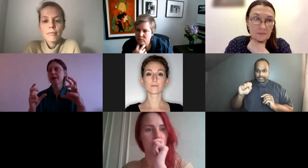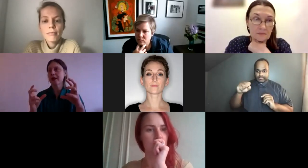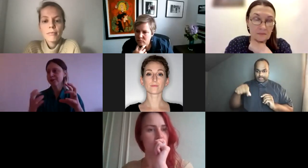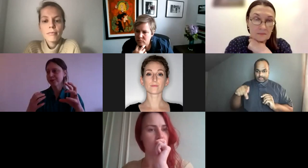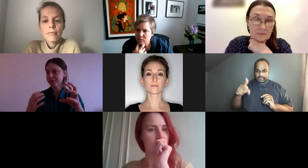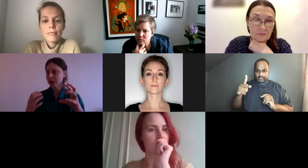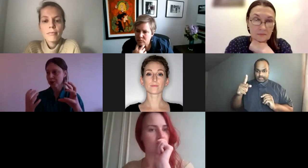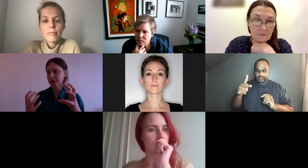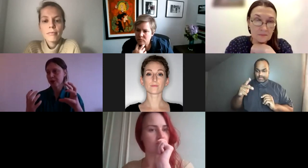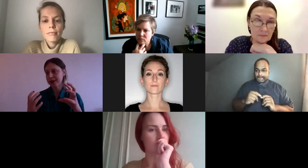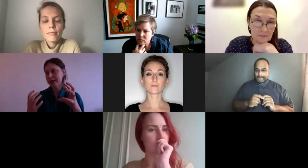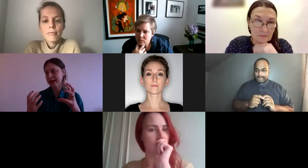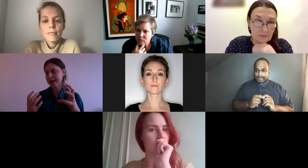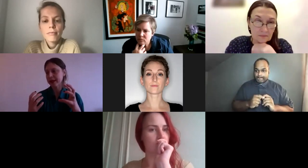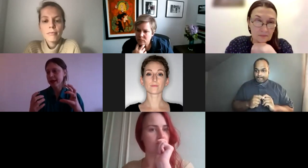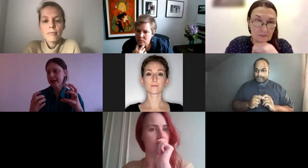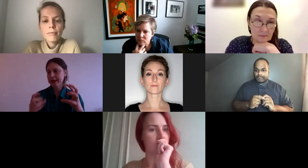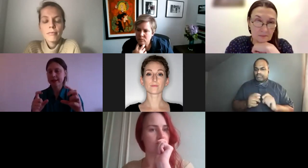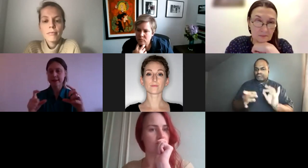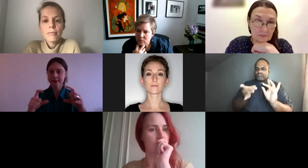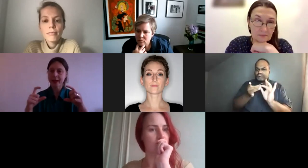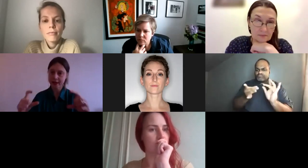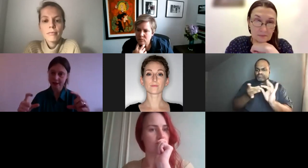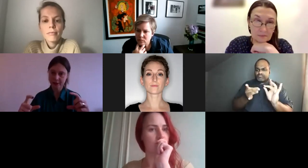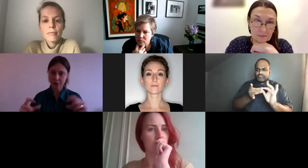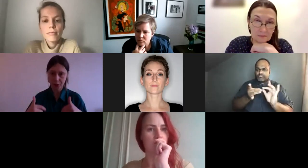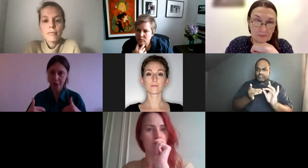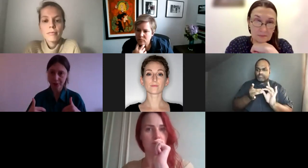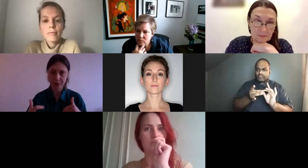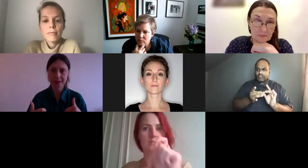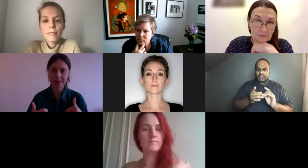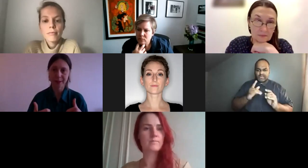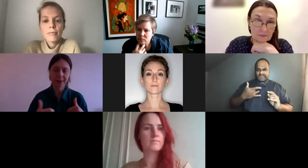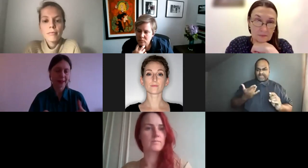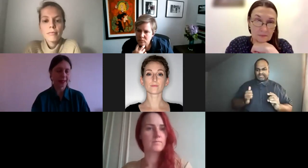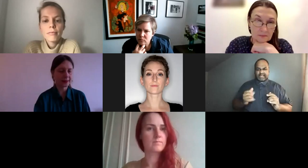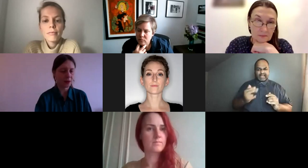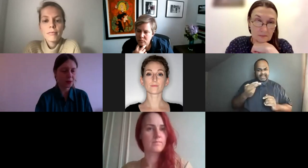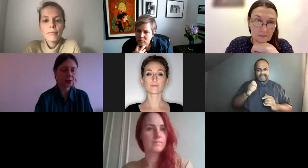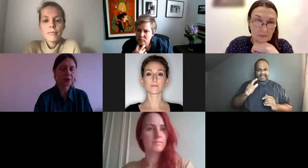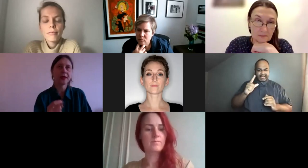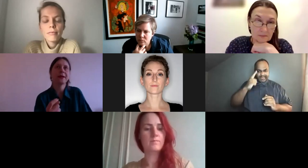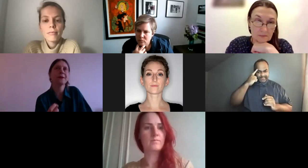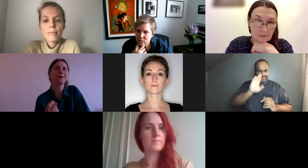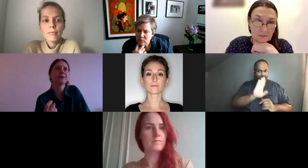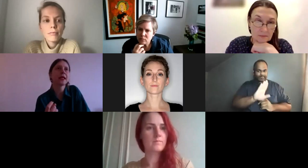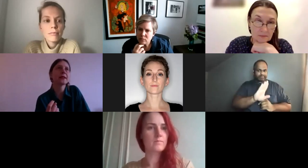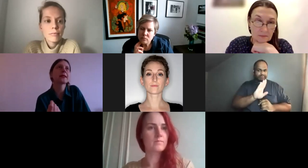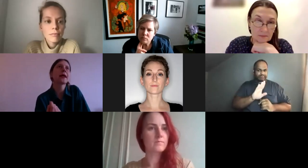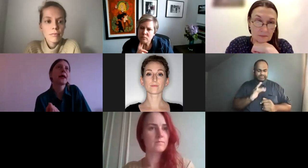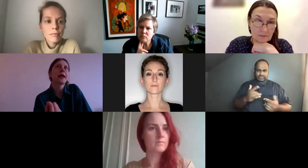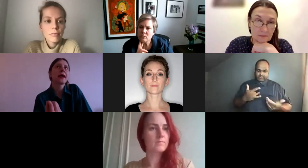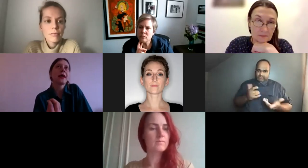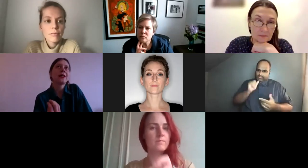describes Komsomolsk like a sensory hell for her, for example. And also